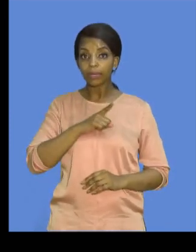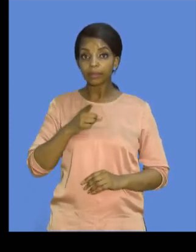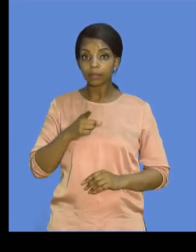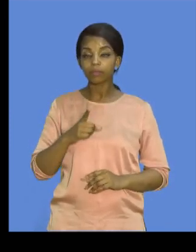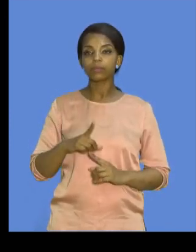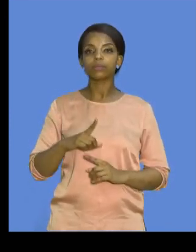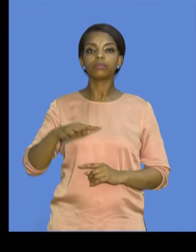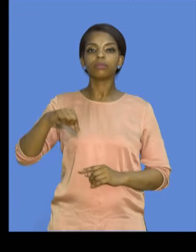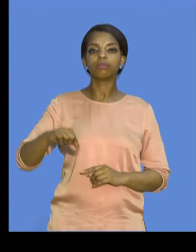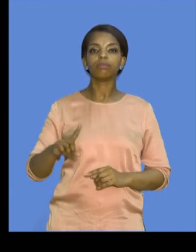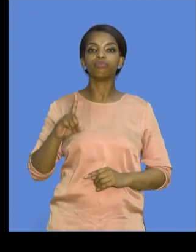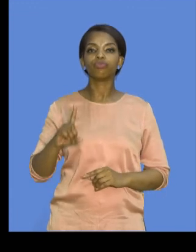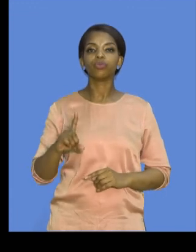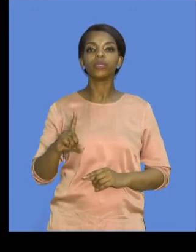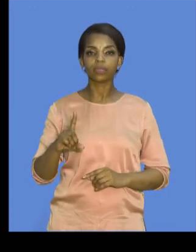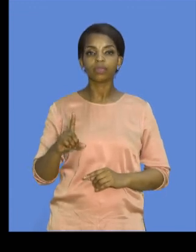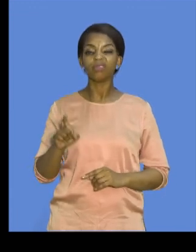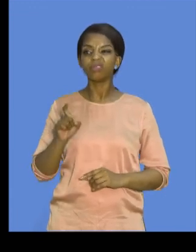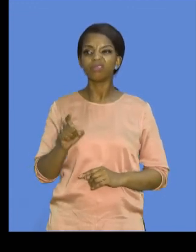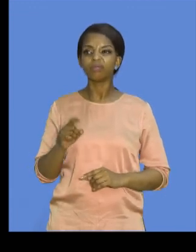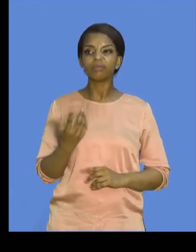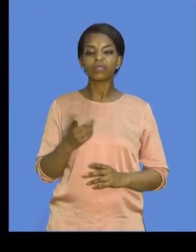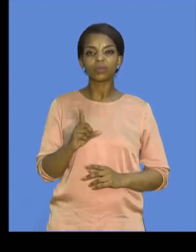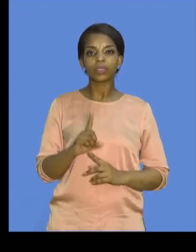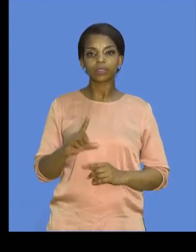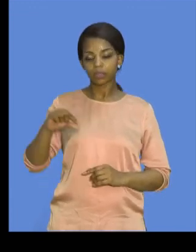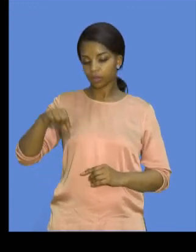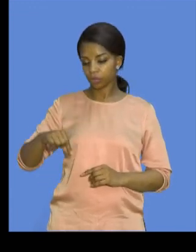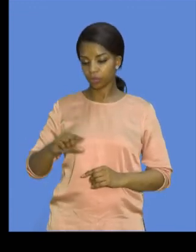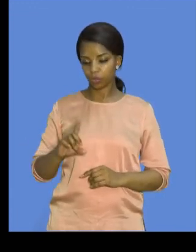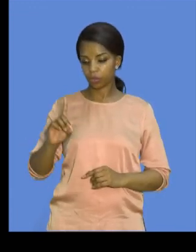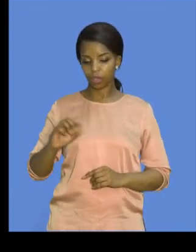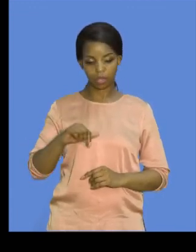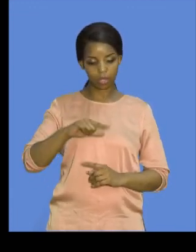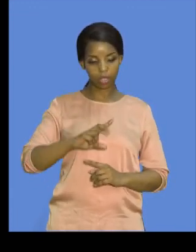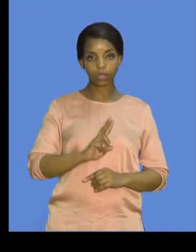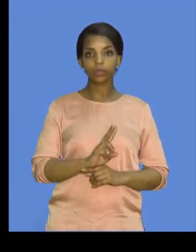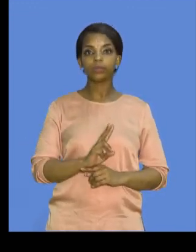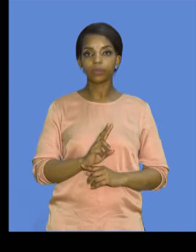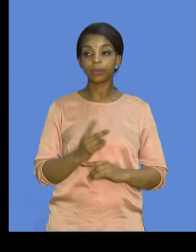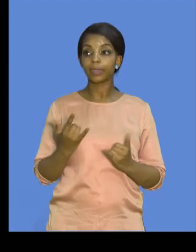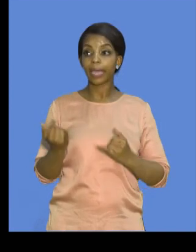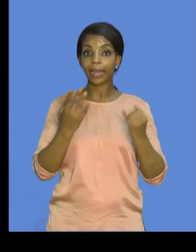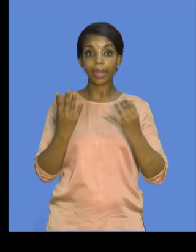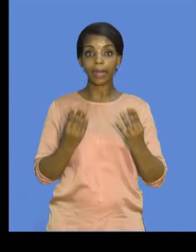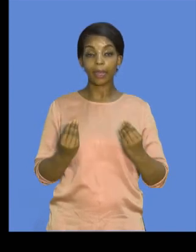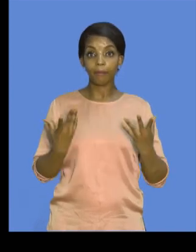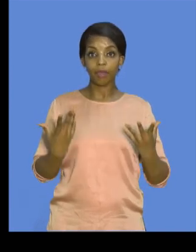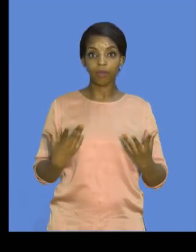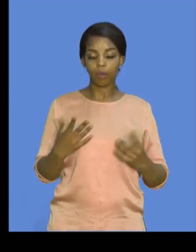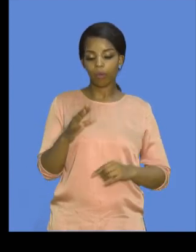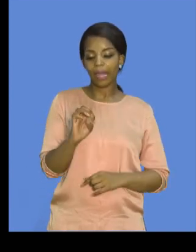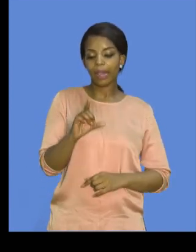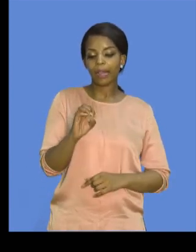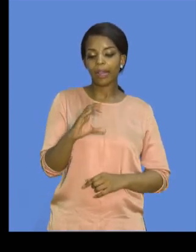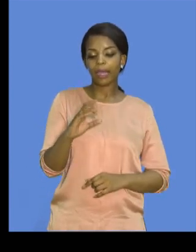of Q1 is in nanocoulombs, okay? So take note of that. So we want the number of electrons, so